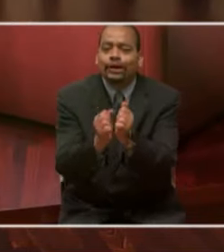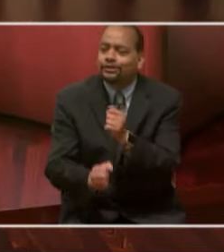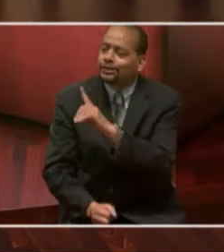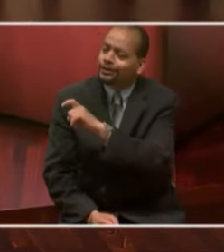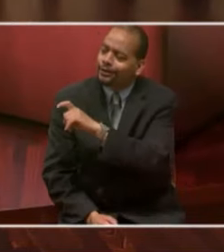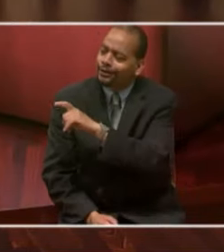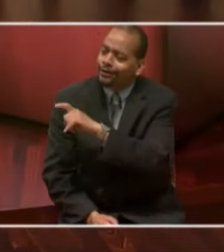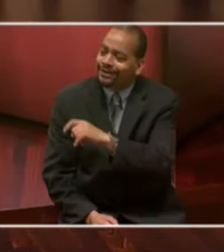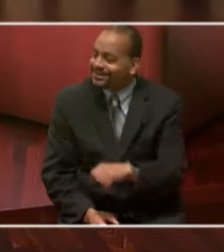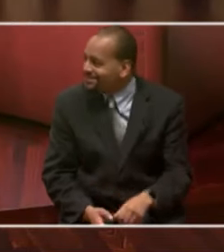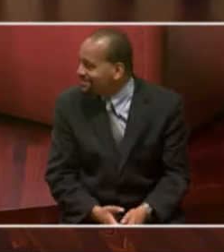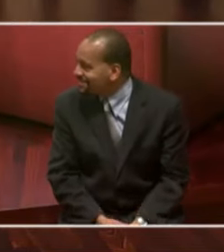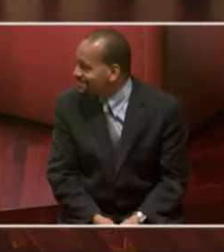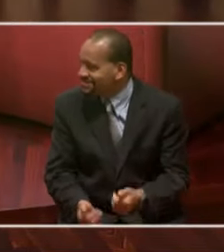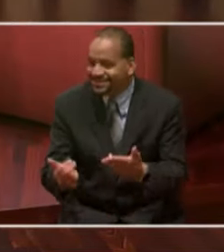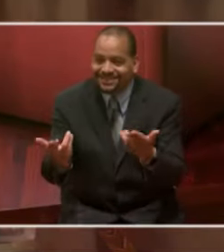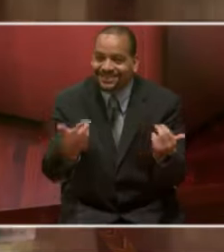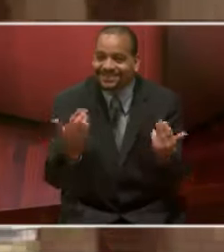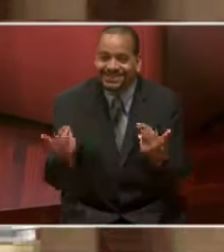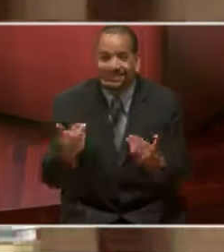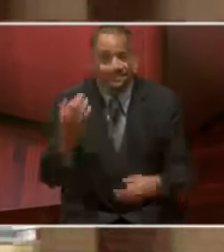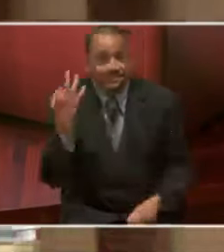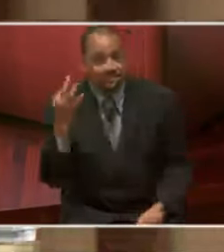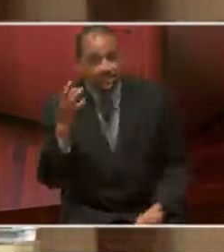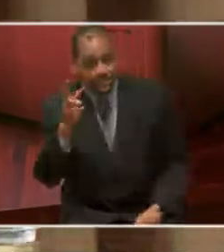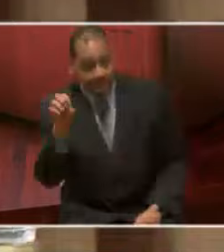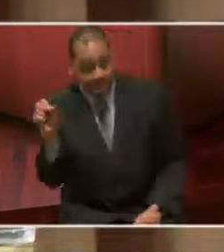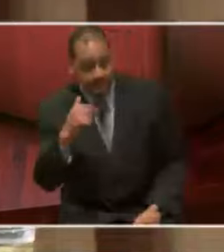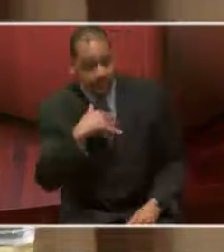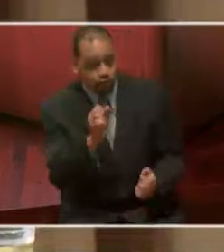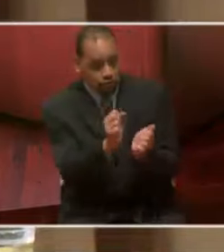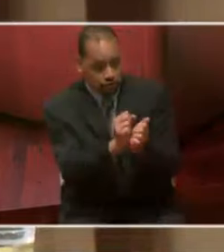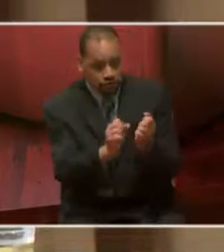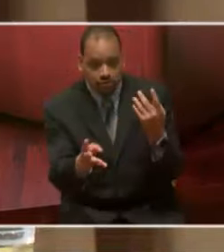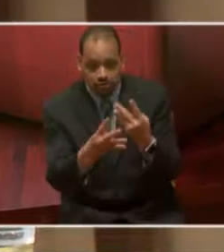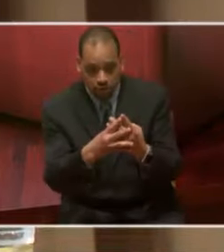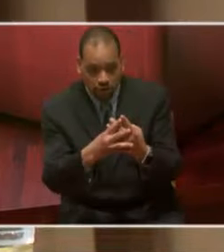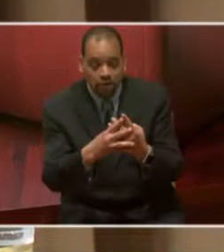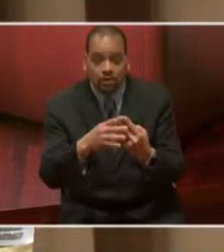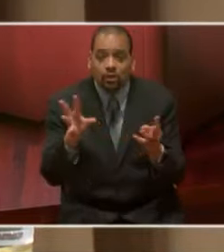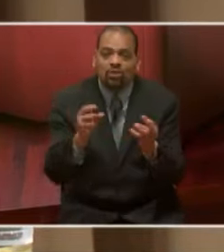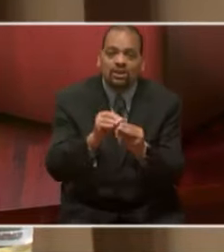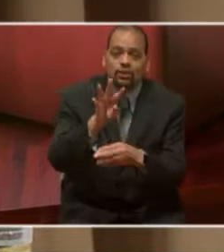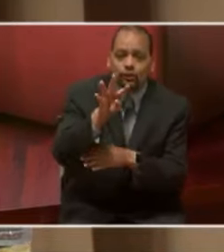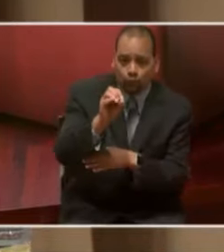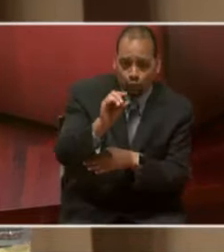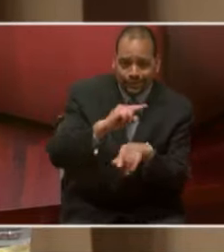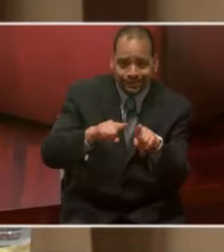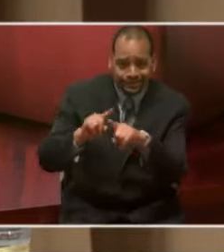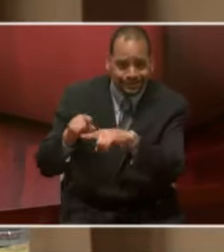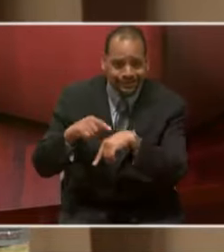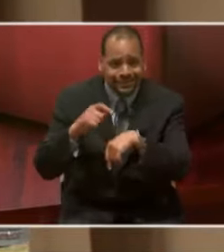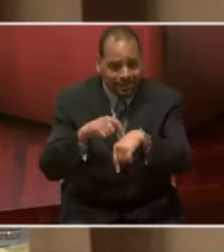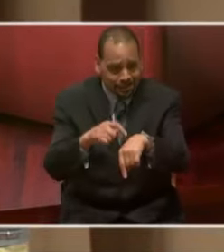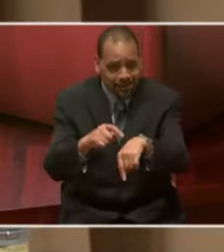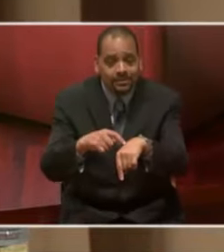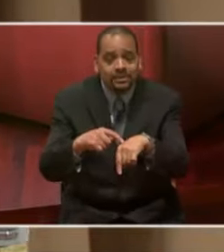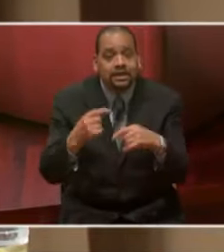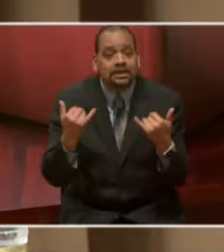And I realize you've got to be approximate about this, about how many times were you assaulted, beaten for your